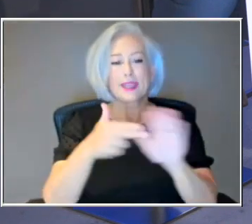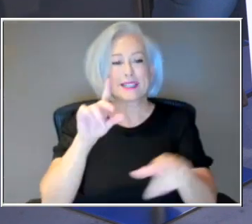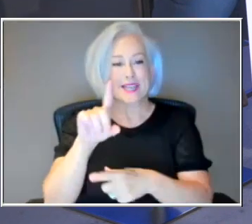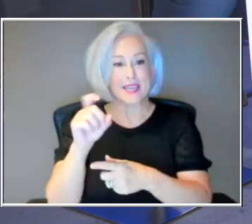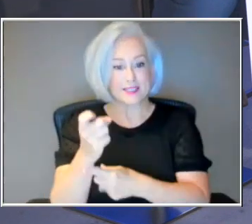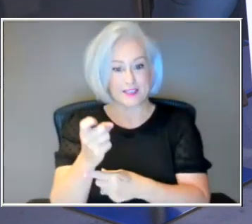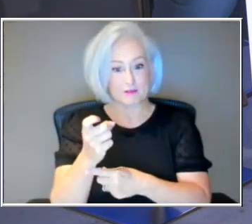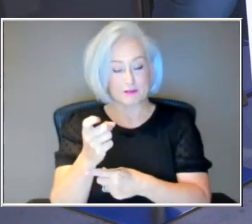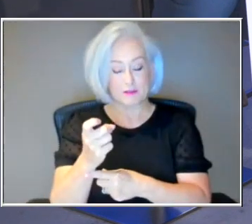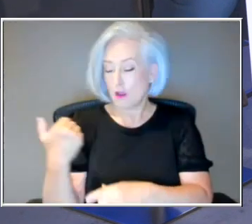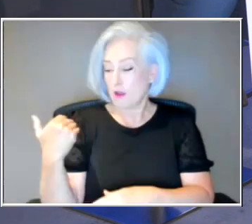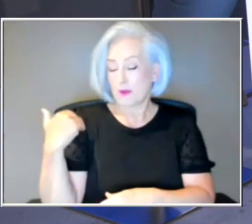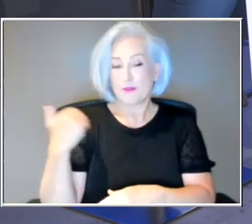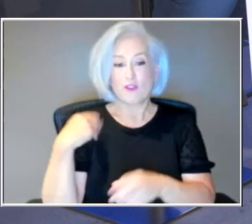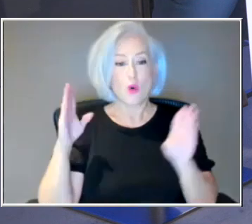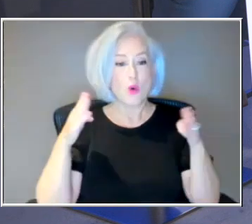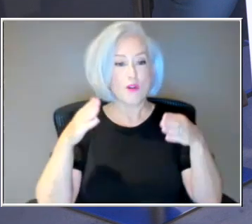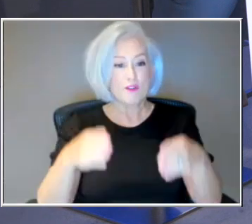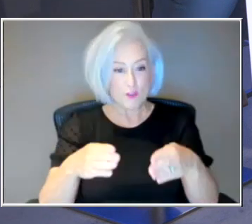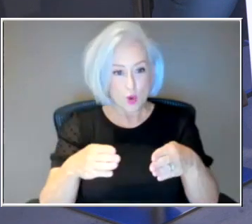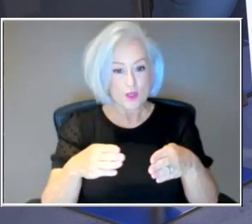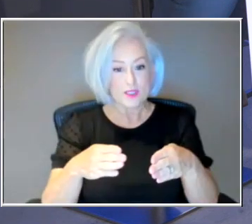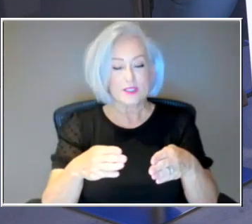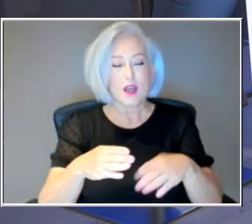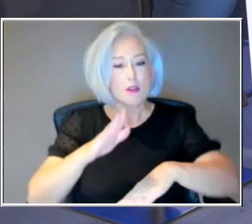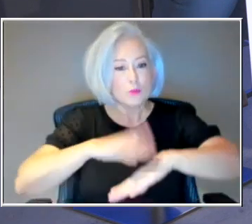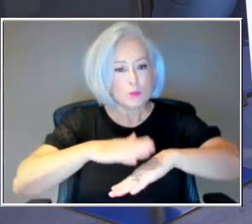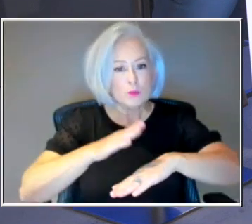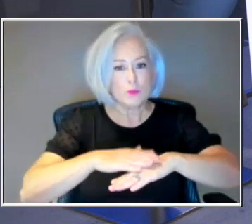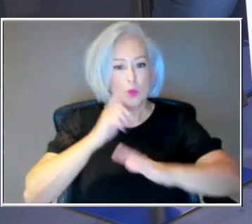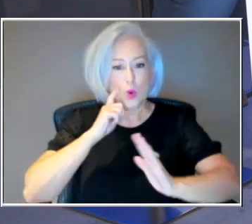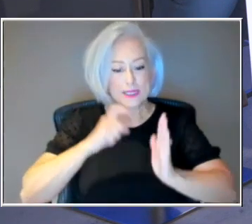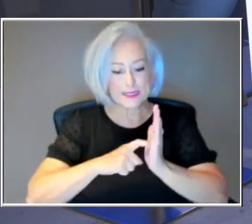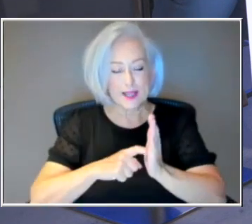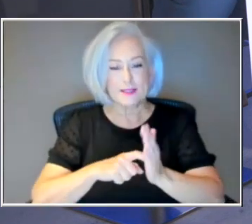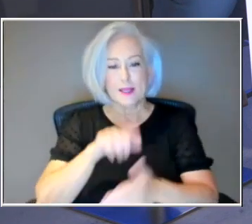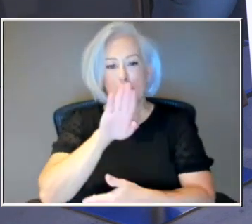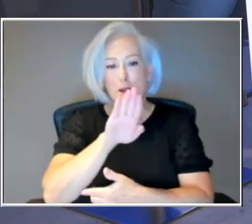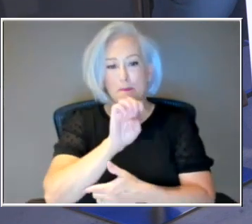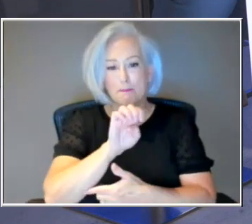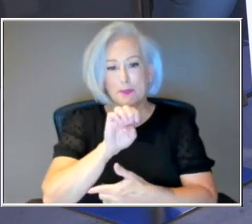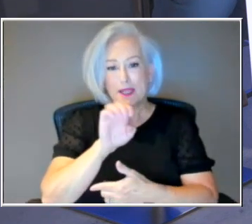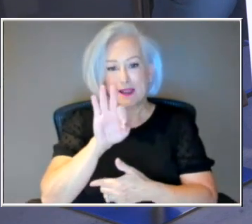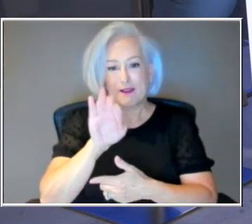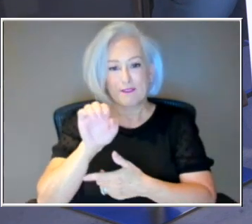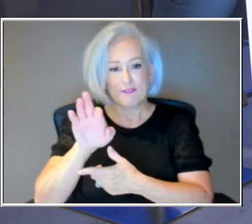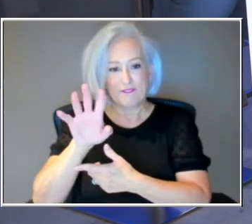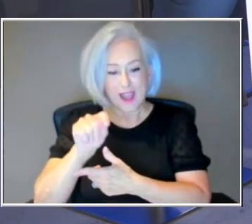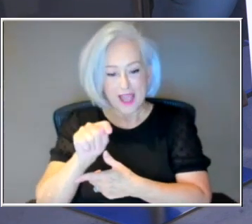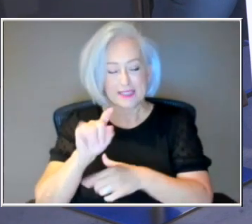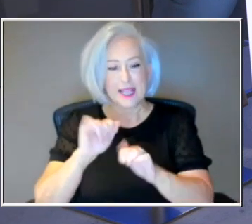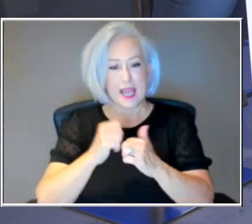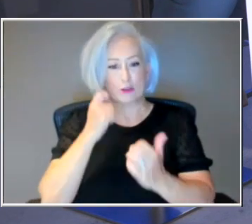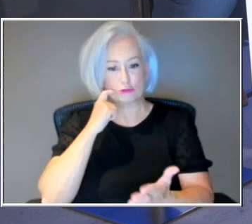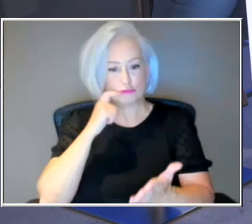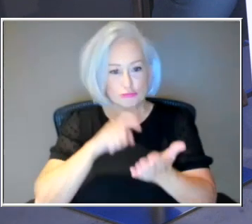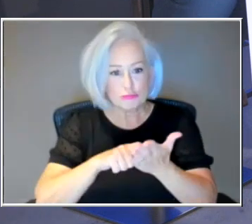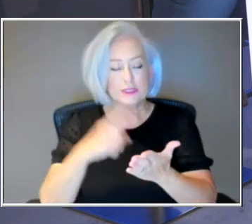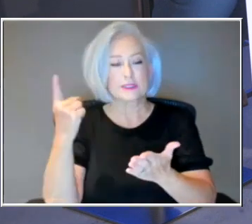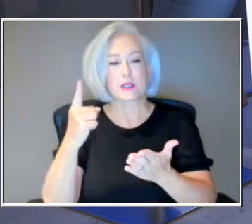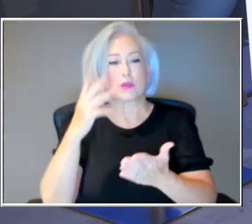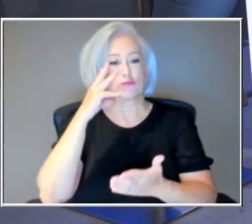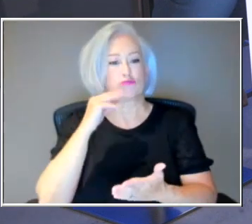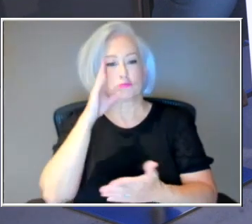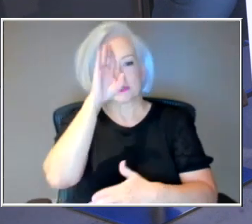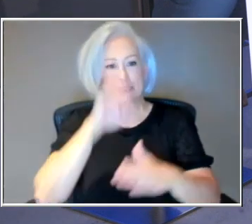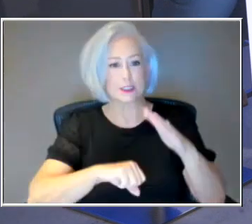of stroke, the acronym BE-FAST, and how to spot someone having a stroke. But Jamie, that doesn't really apply to your situation because you were